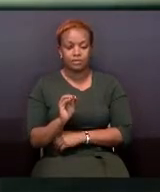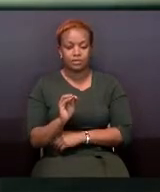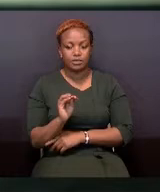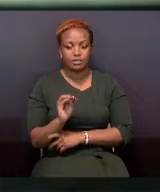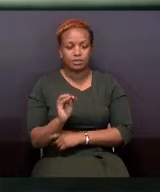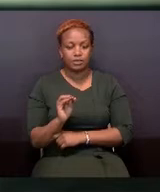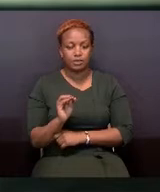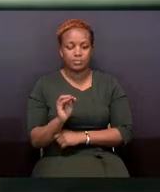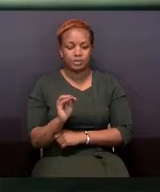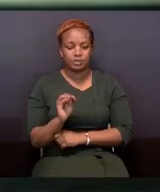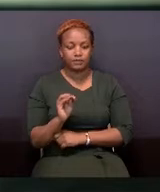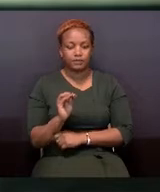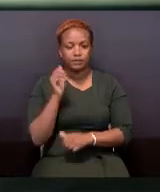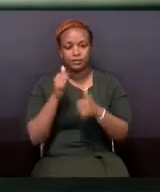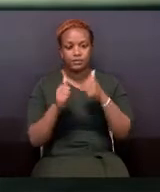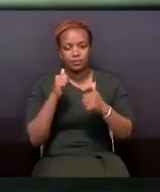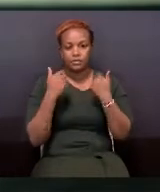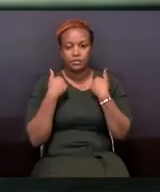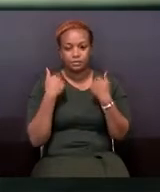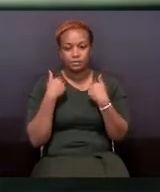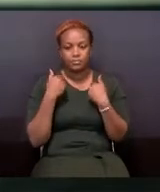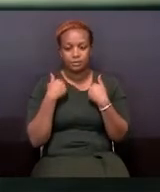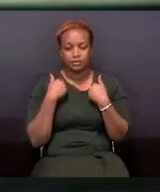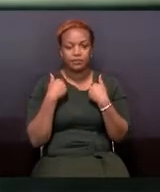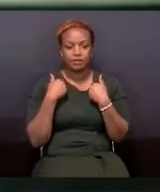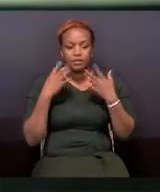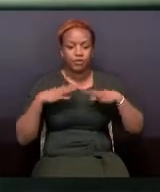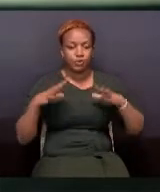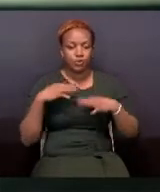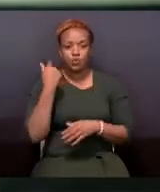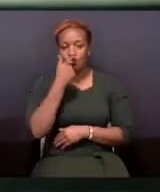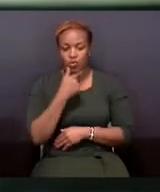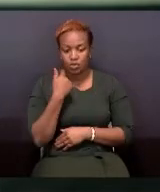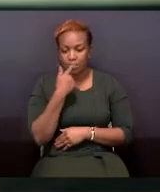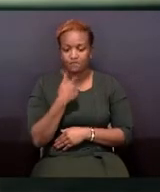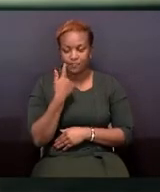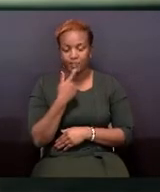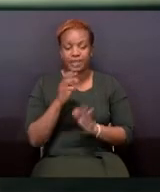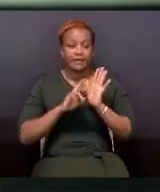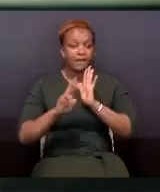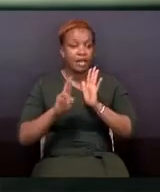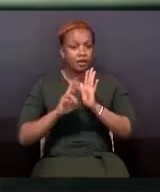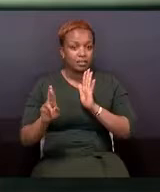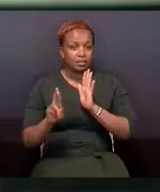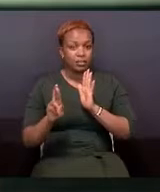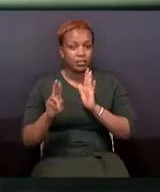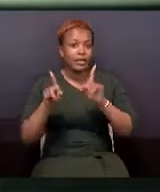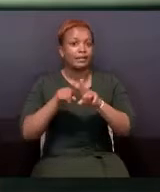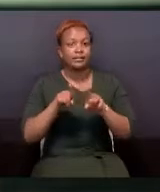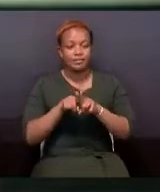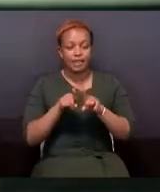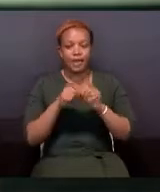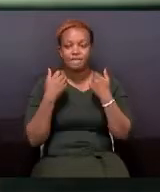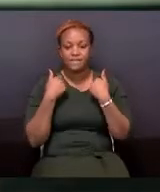Or are we going to be people who are constantly referred to as having